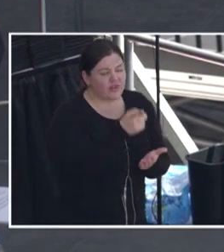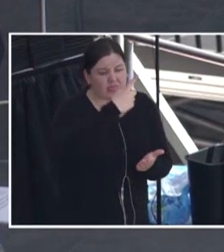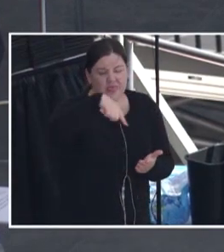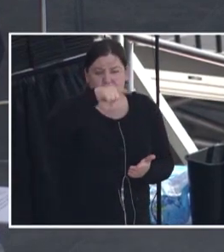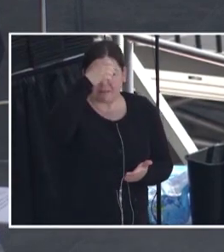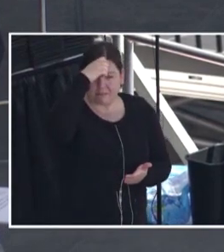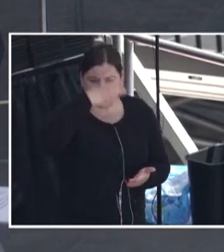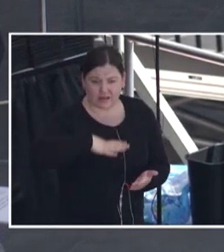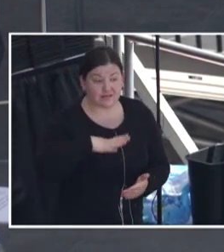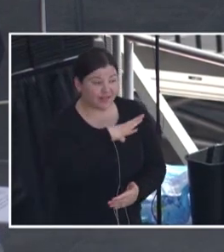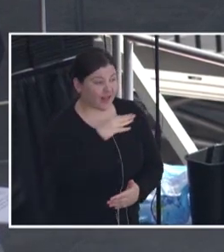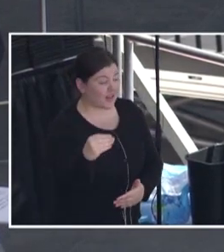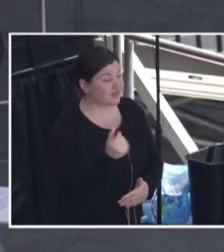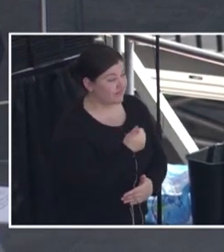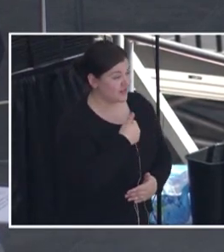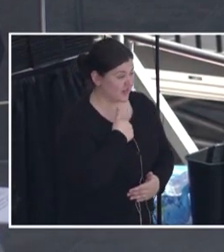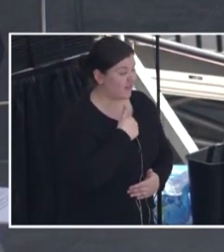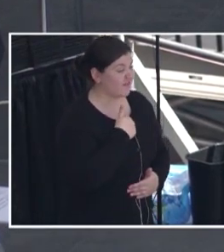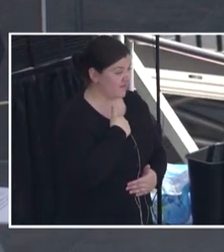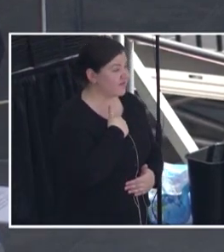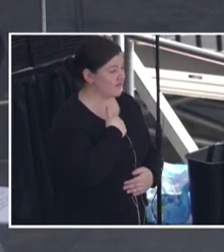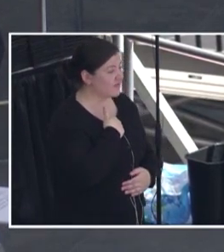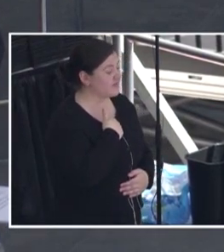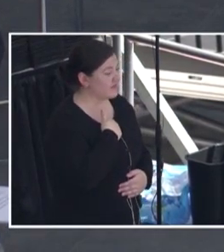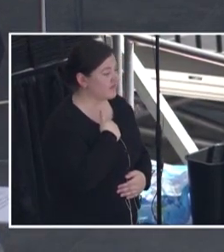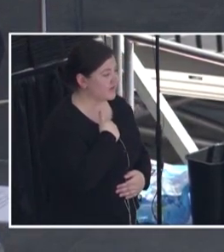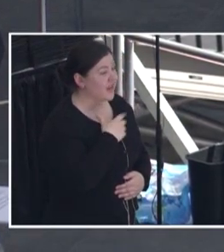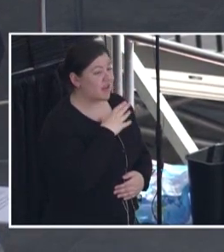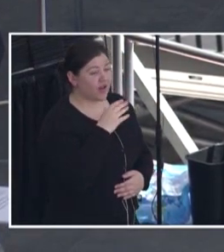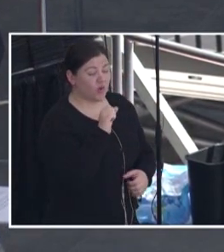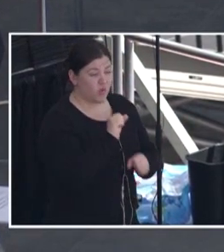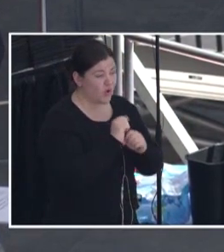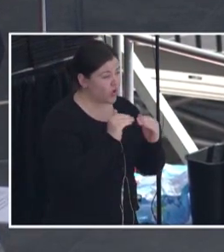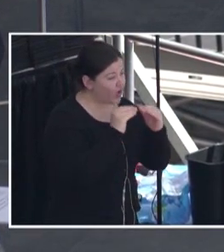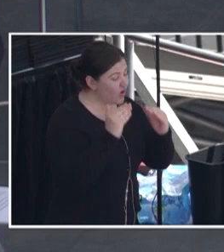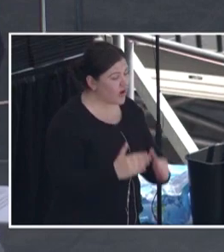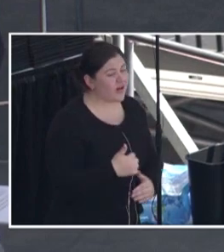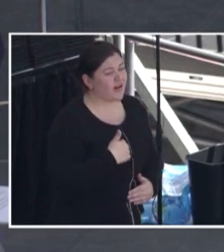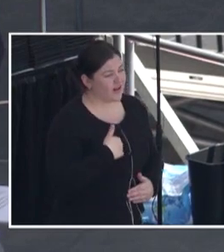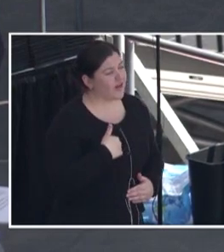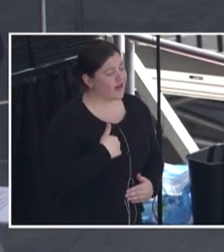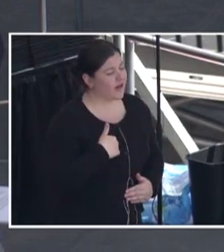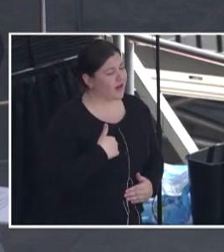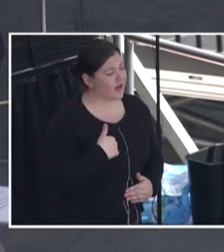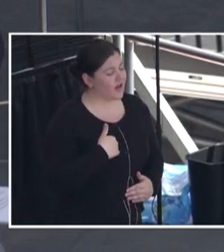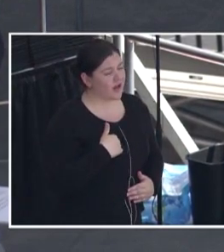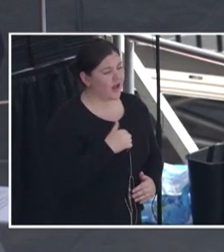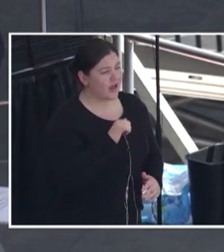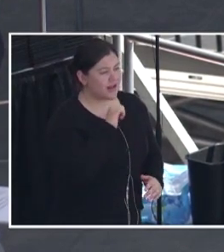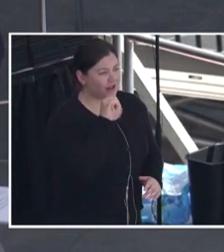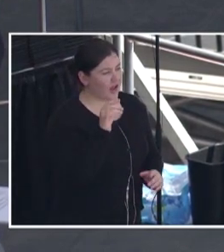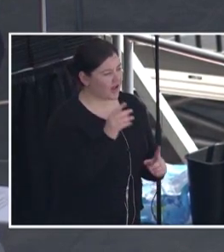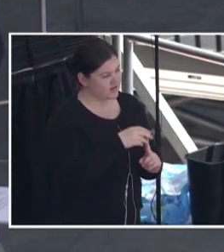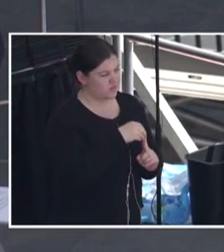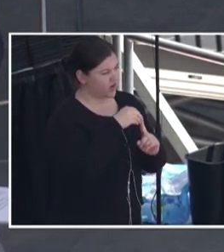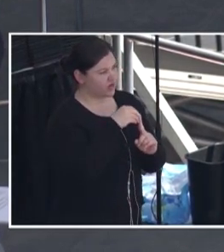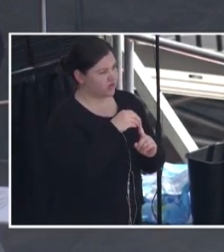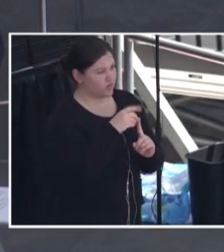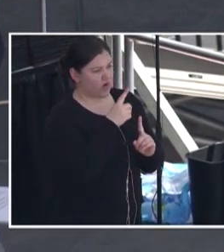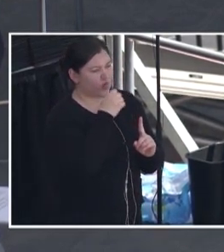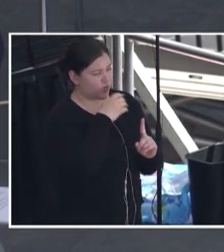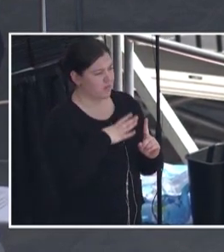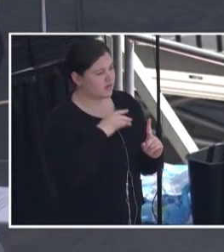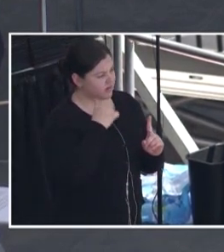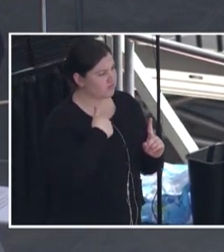to myself and to my colleagues that I was no longer the exception, but the rule.